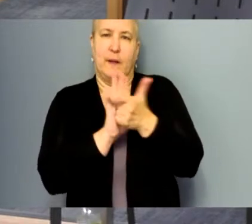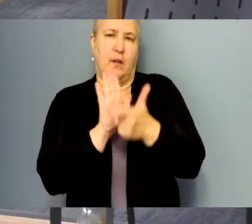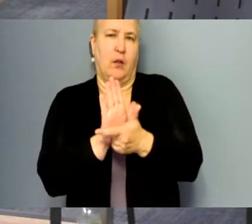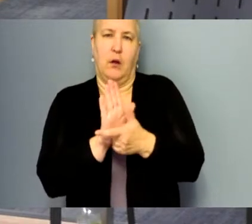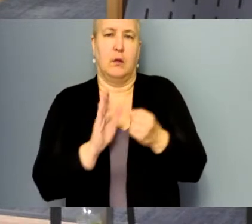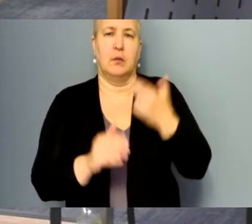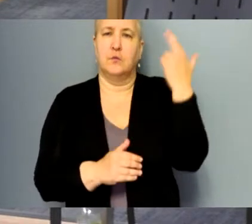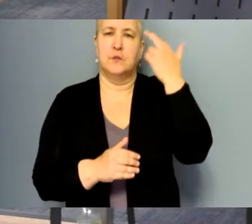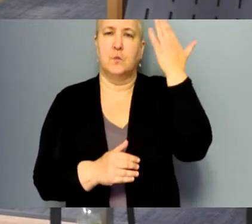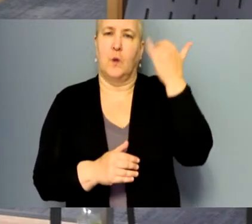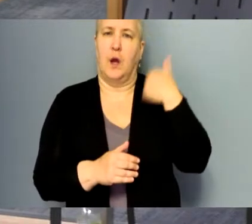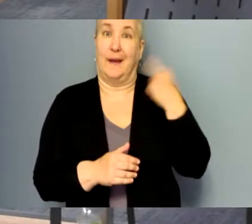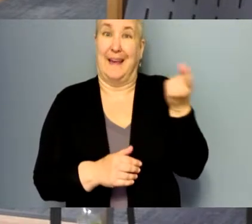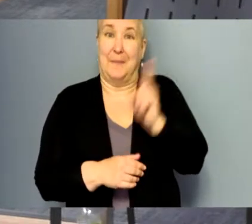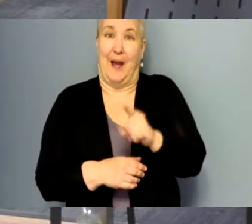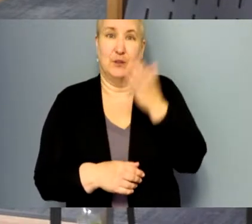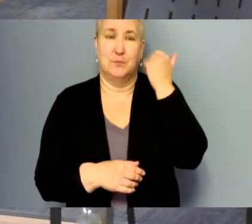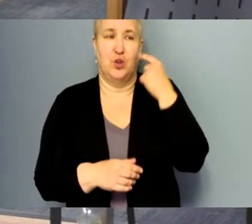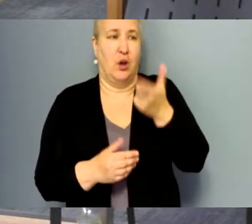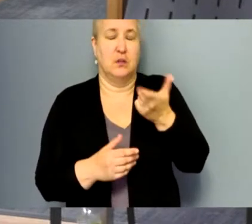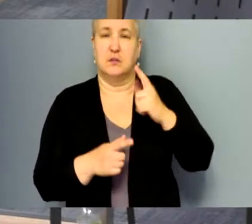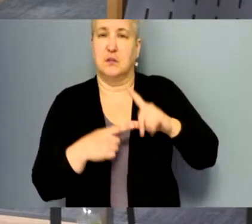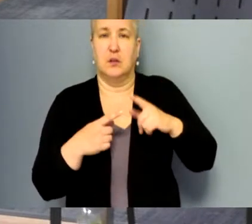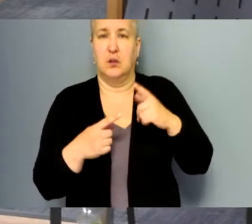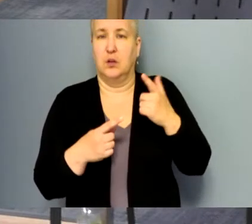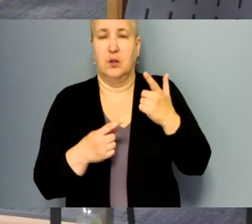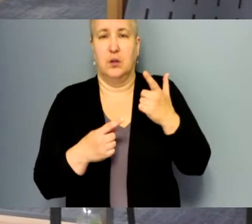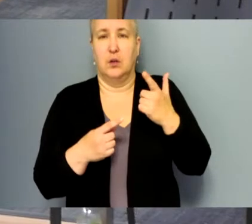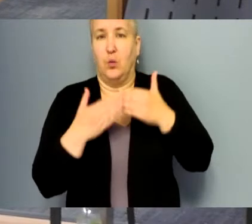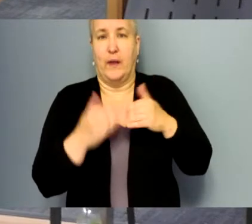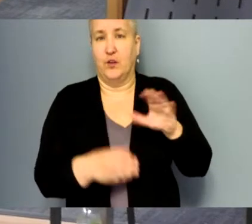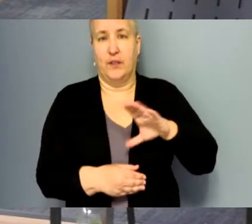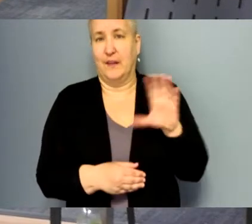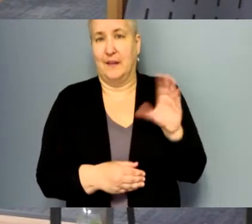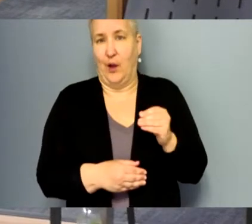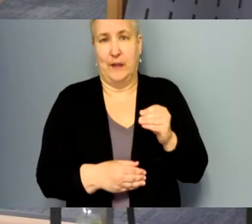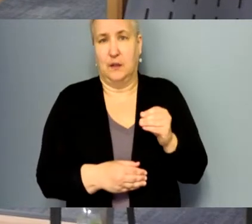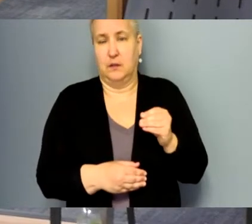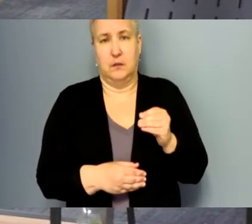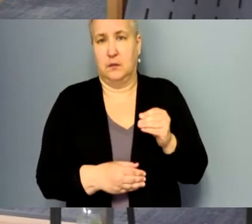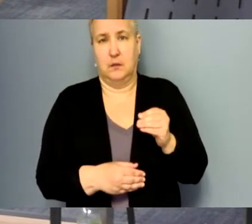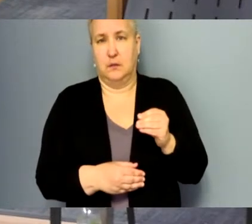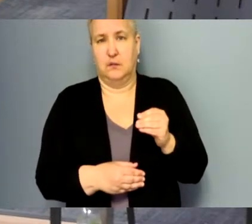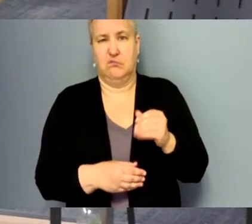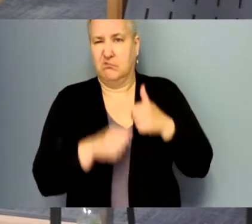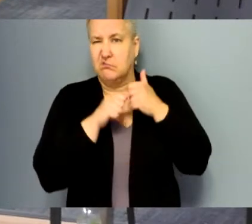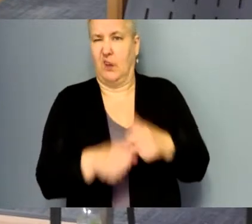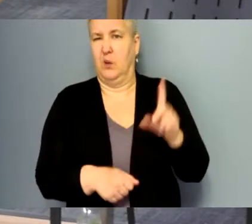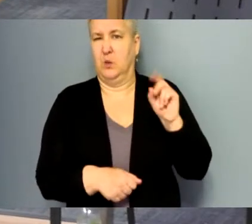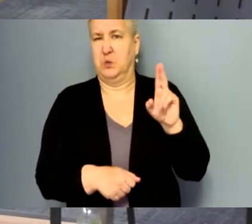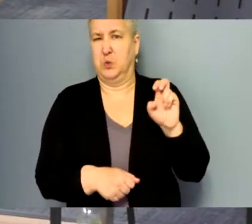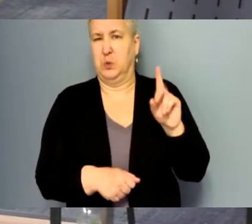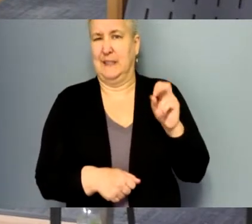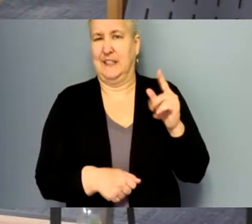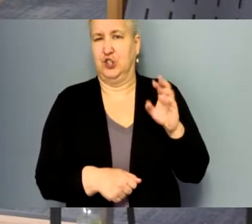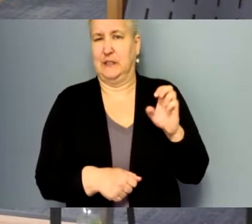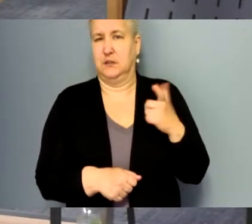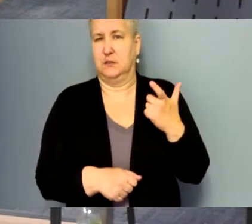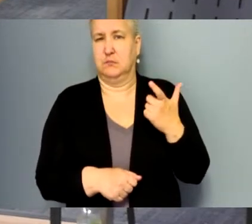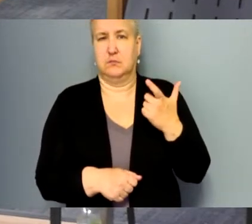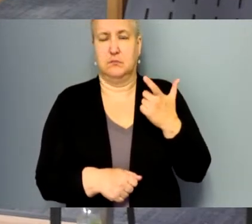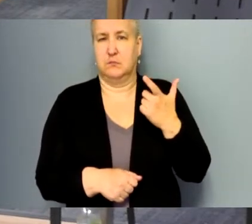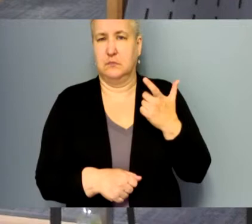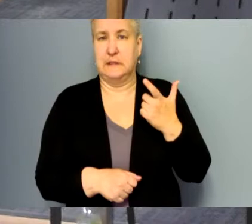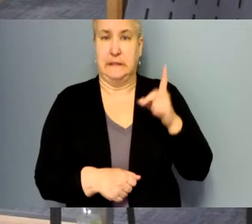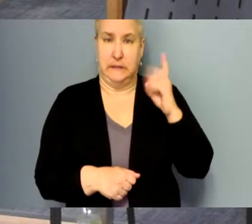reason why I came out is because whether the county goes through the due diligence of going through the database